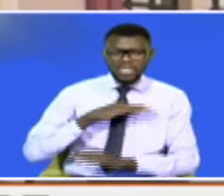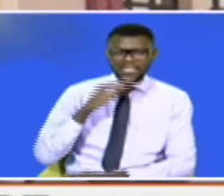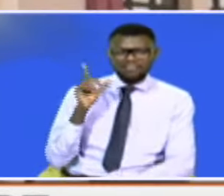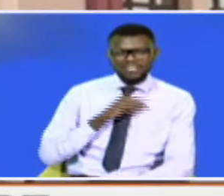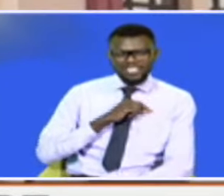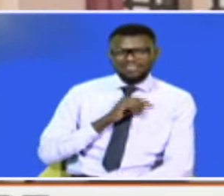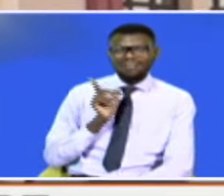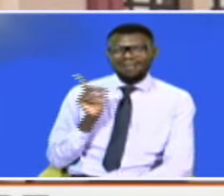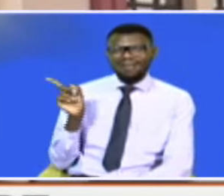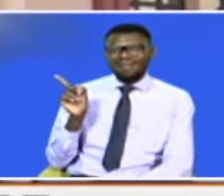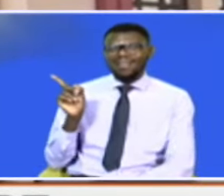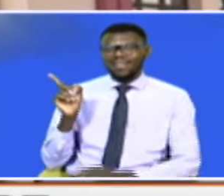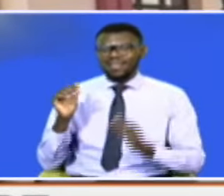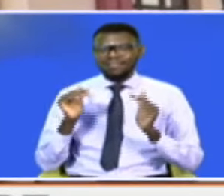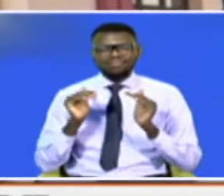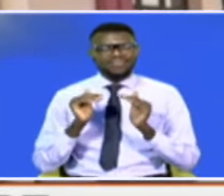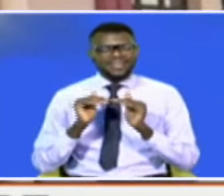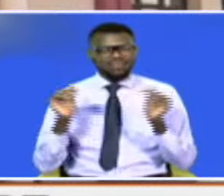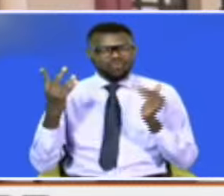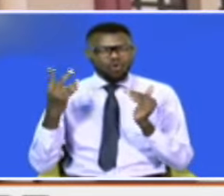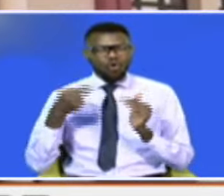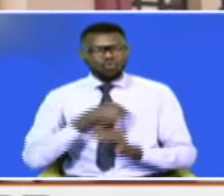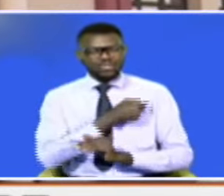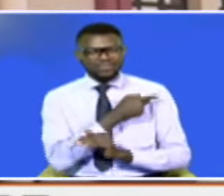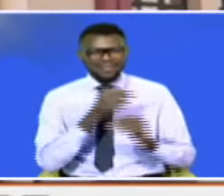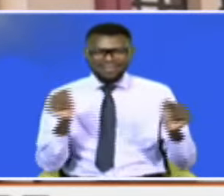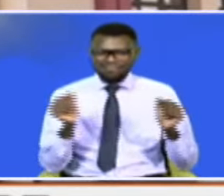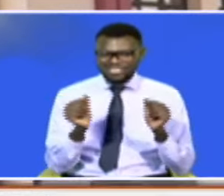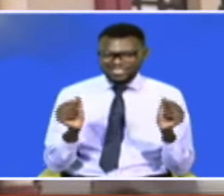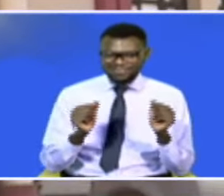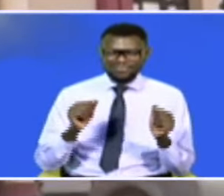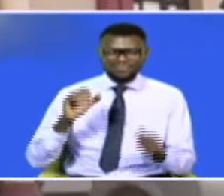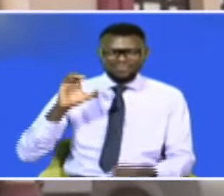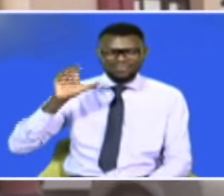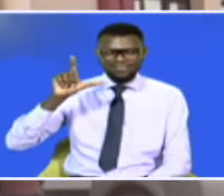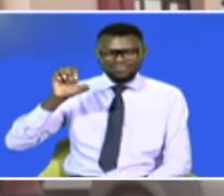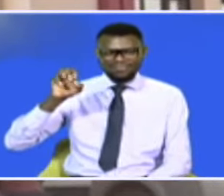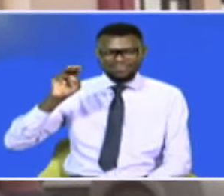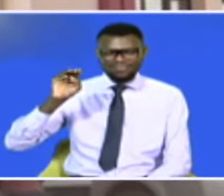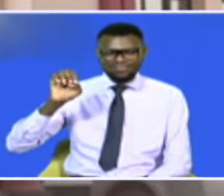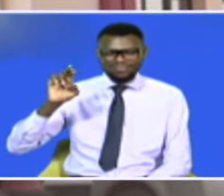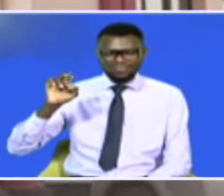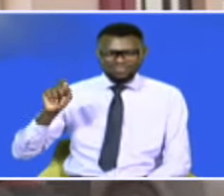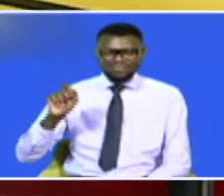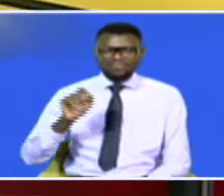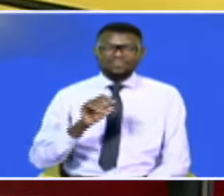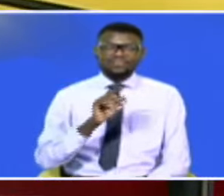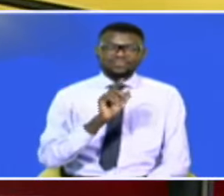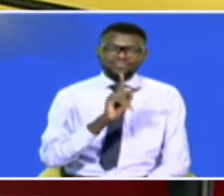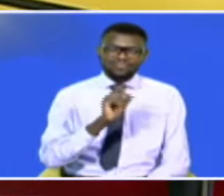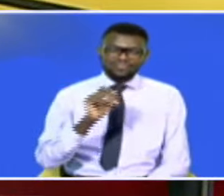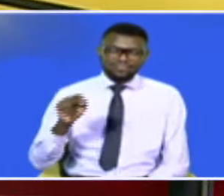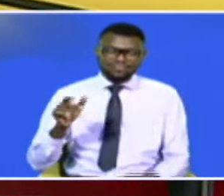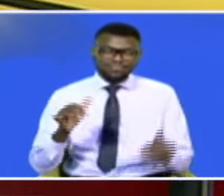Naromoru Level 4 Hospital mortuary. Clement Masombo, KTN News. Well, the hillside.